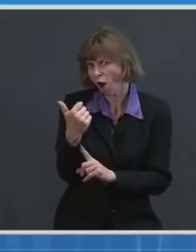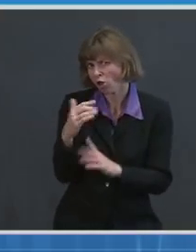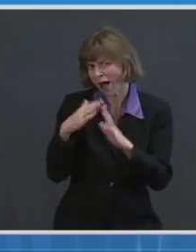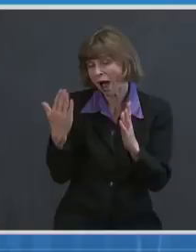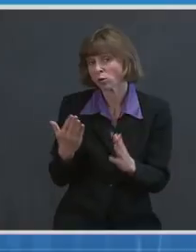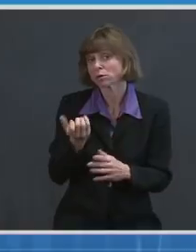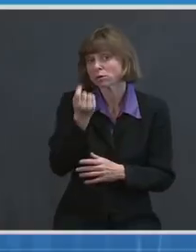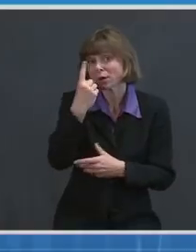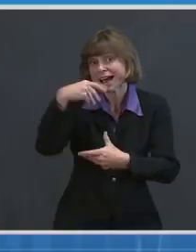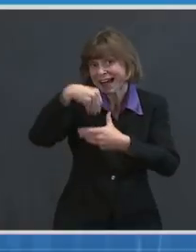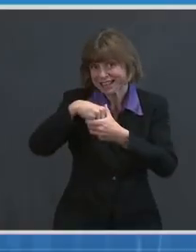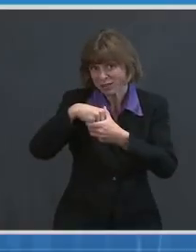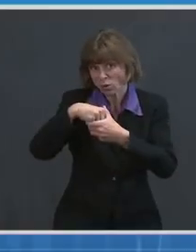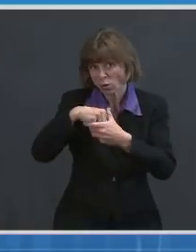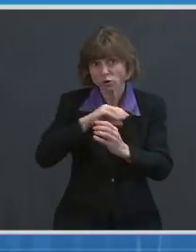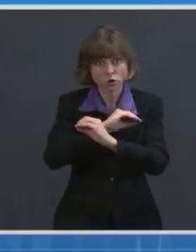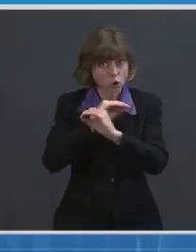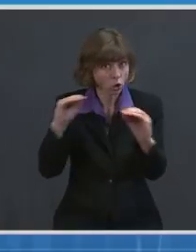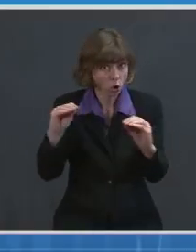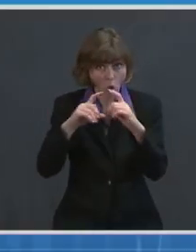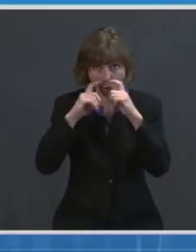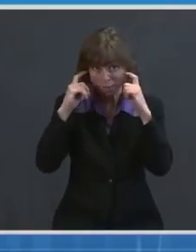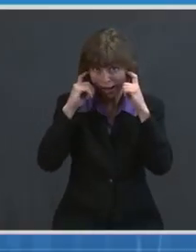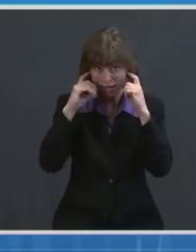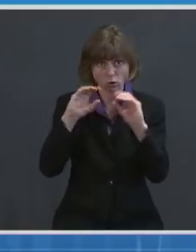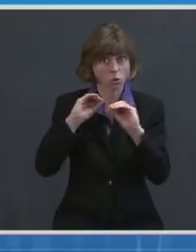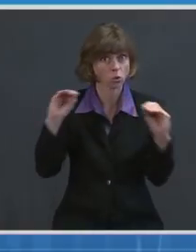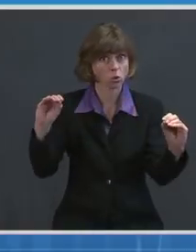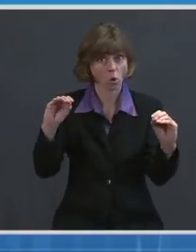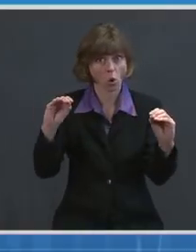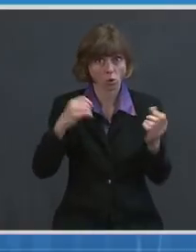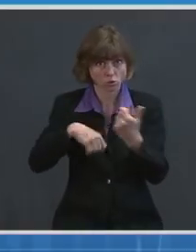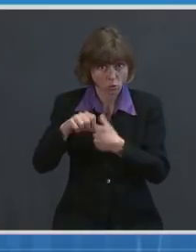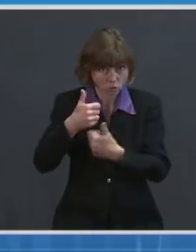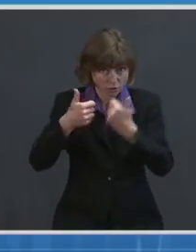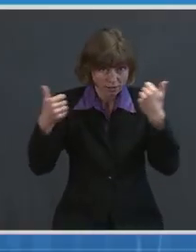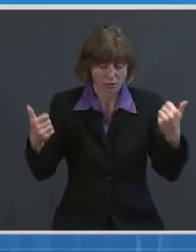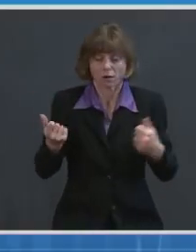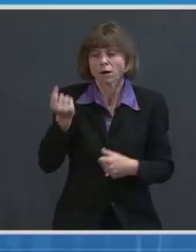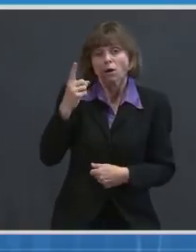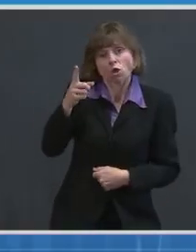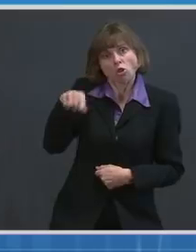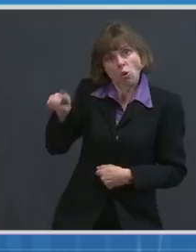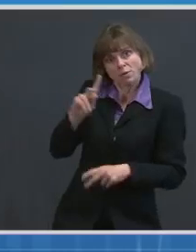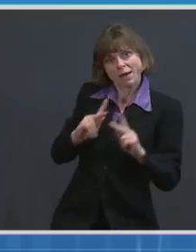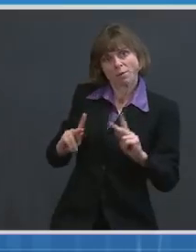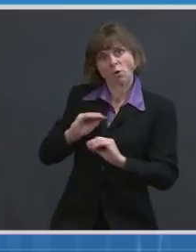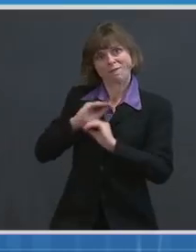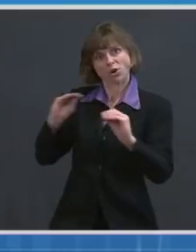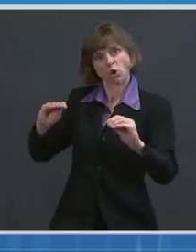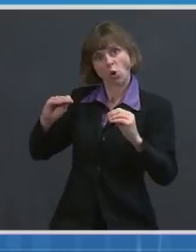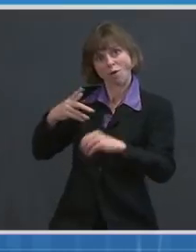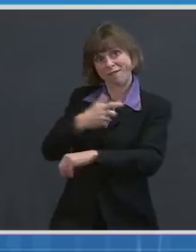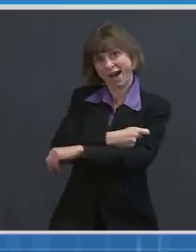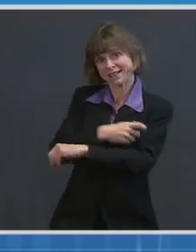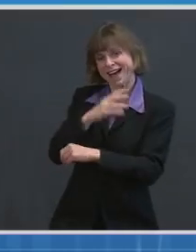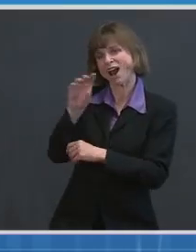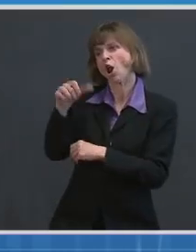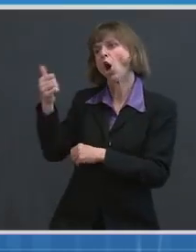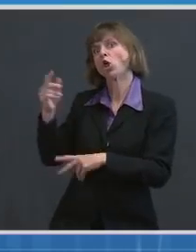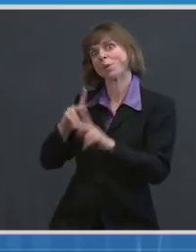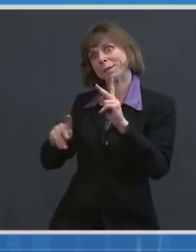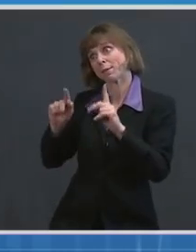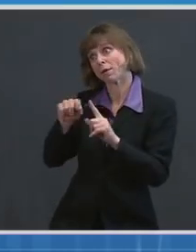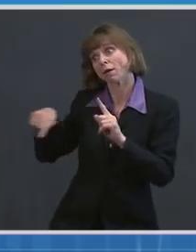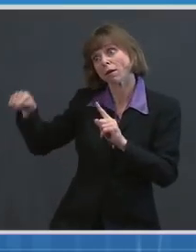indoors, without wearing masks or physical distancing, as long as the unvaccinated people and any unvaccinated